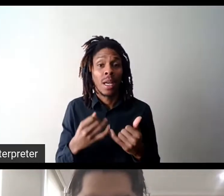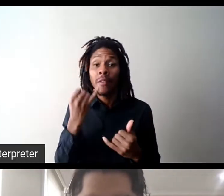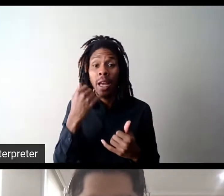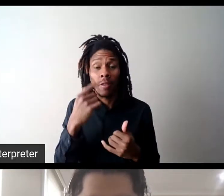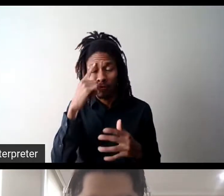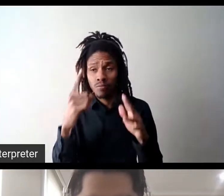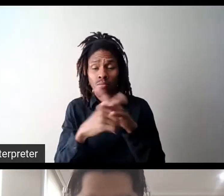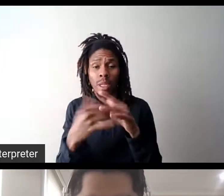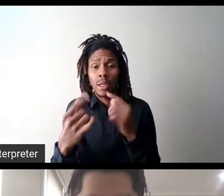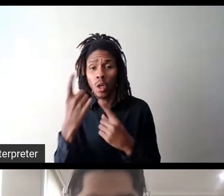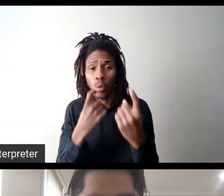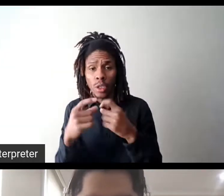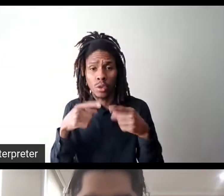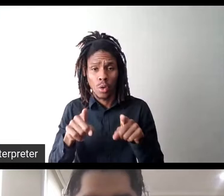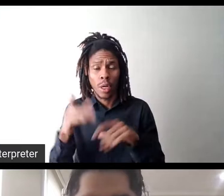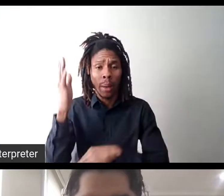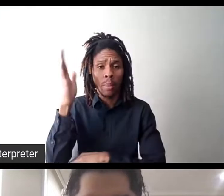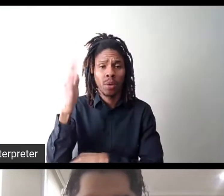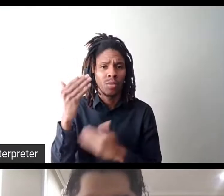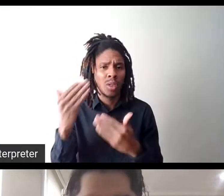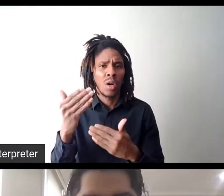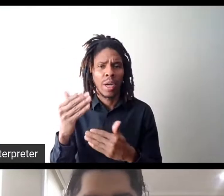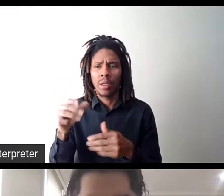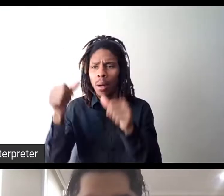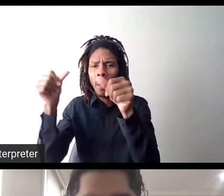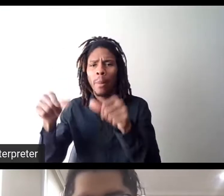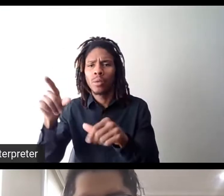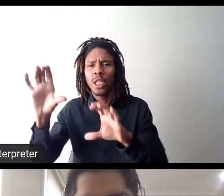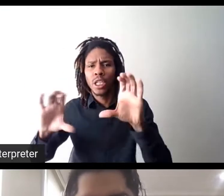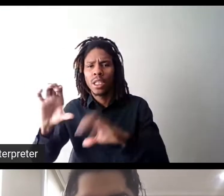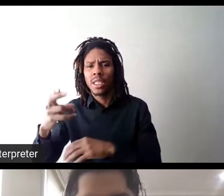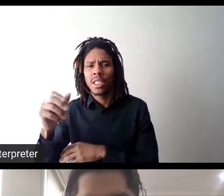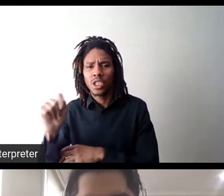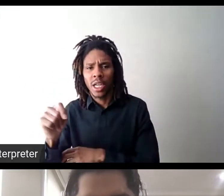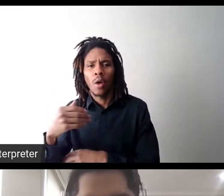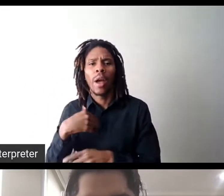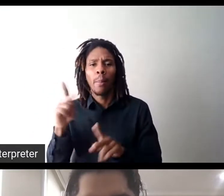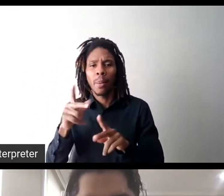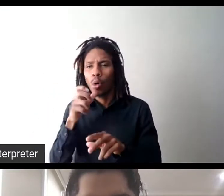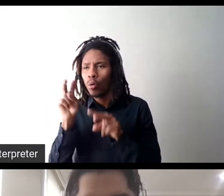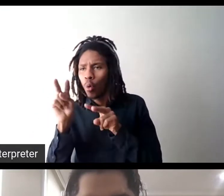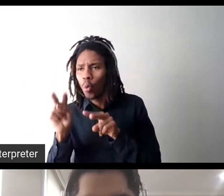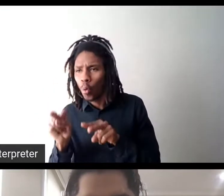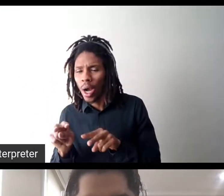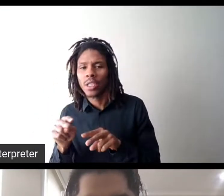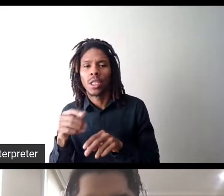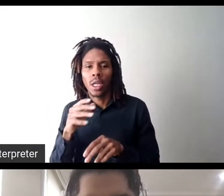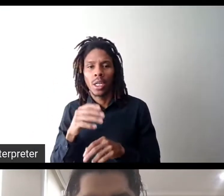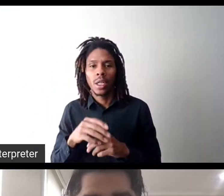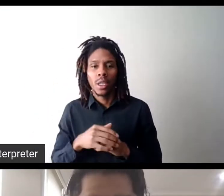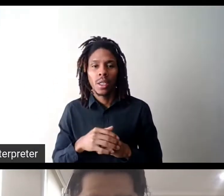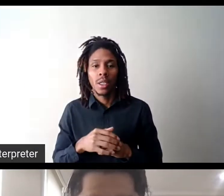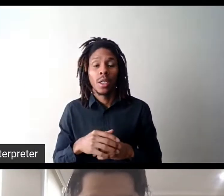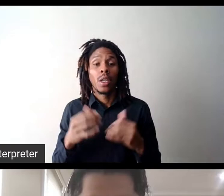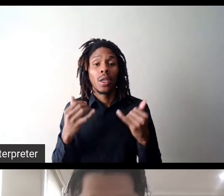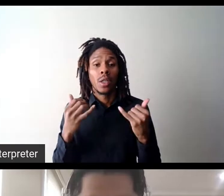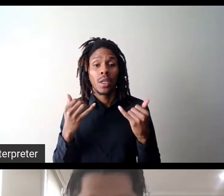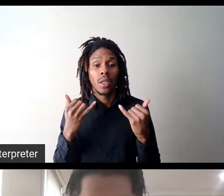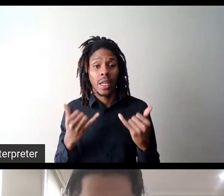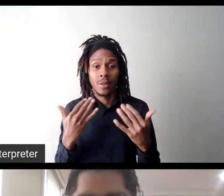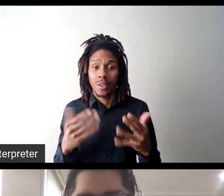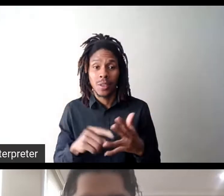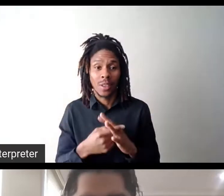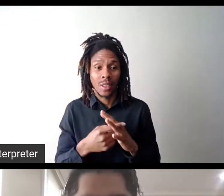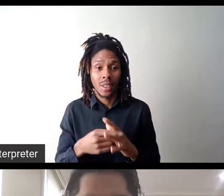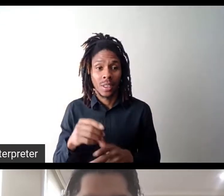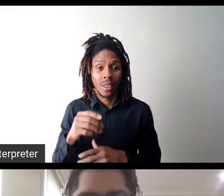at all during this presentation, feel free to ask that in the chat. We have members of the service team standing by to talk more. Let's begin. René, do you